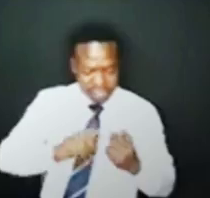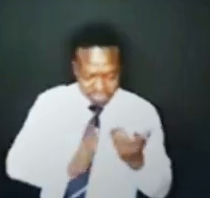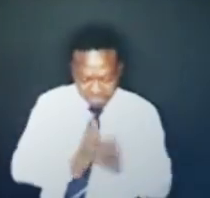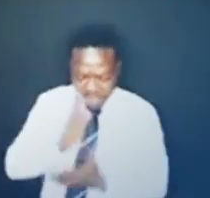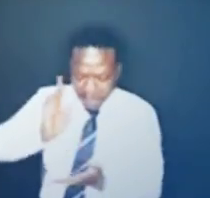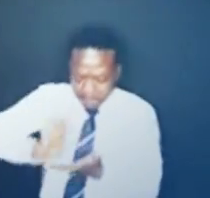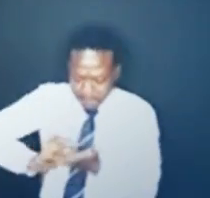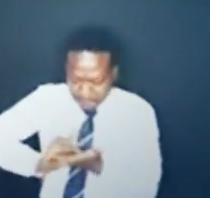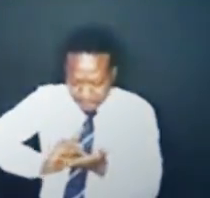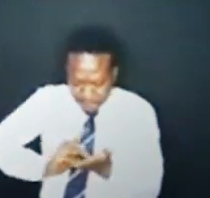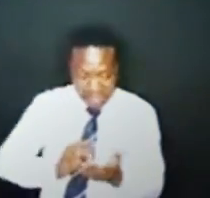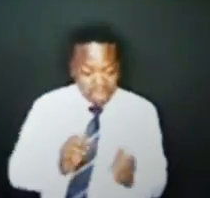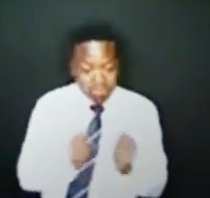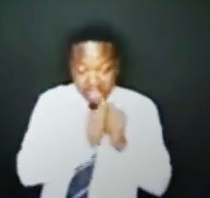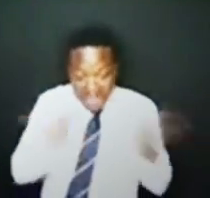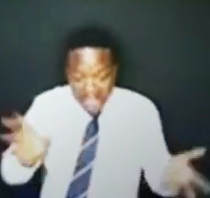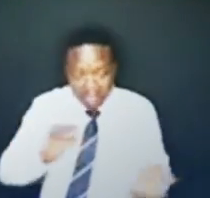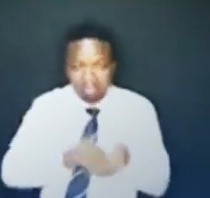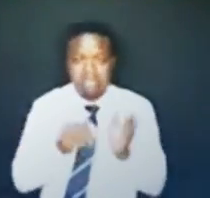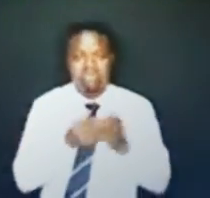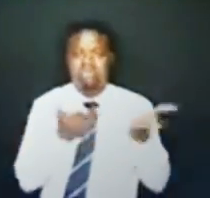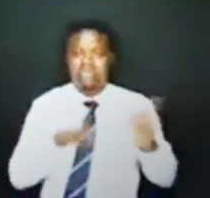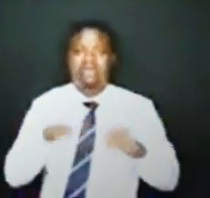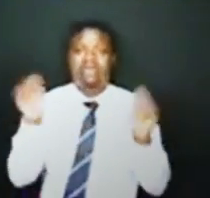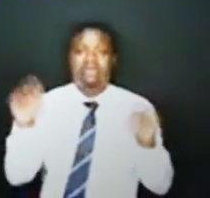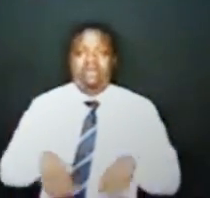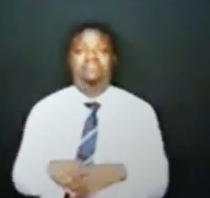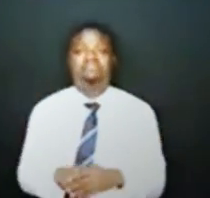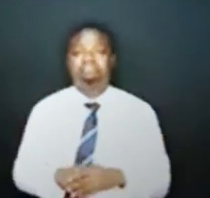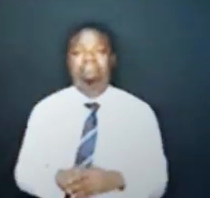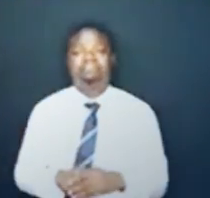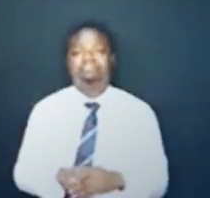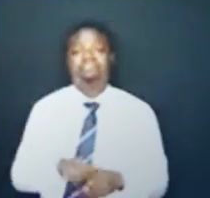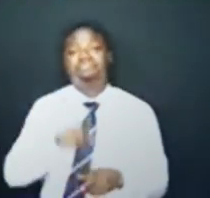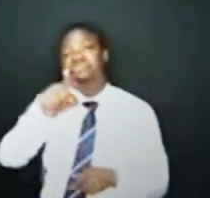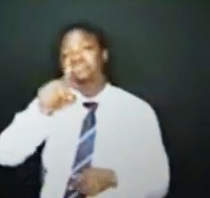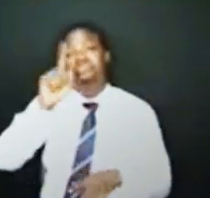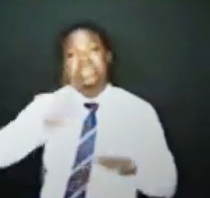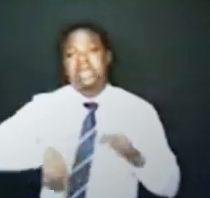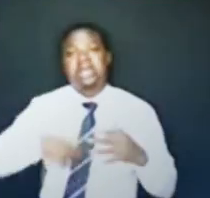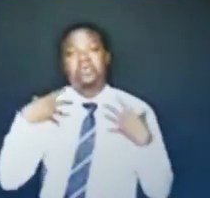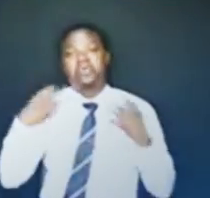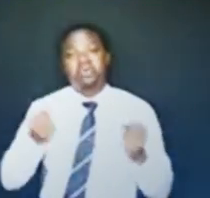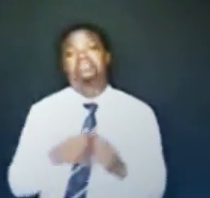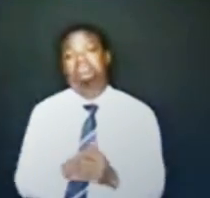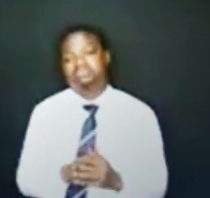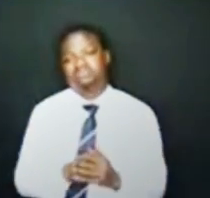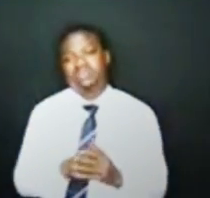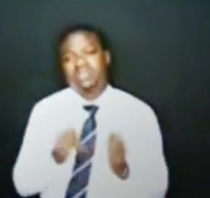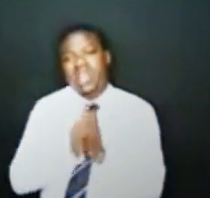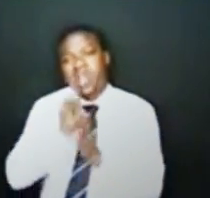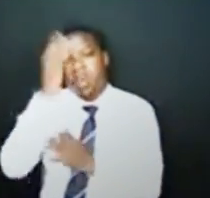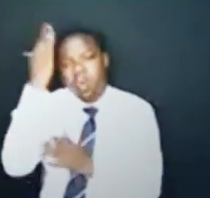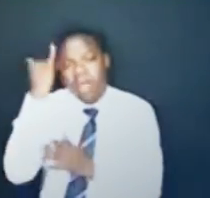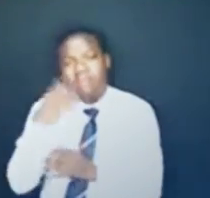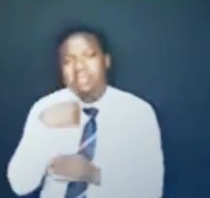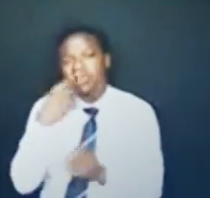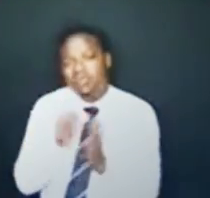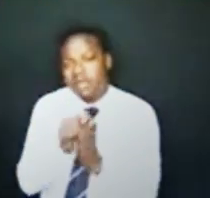Now you will not recover. That is why I'm saying that try to